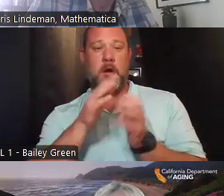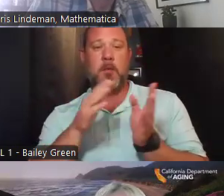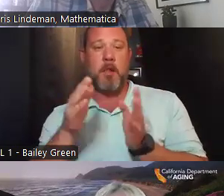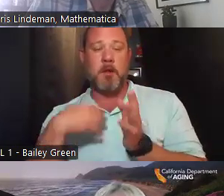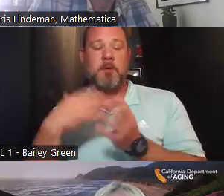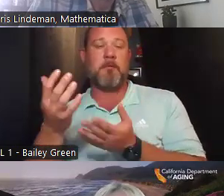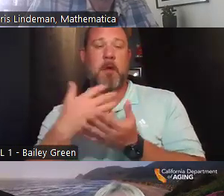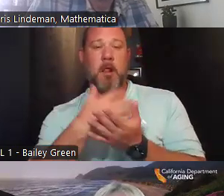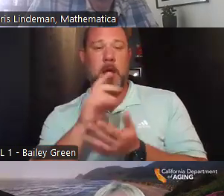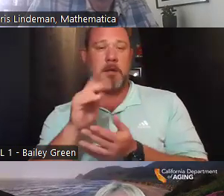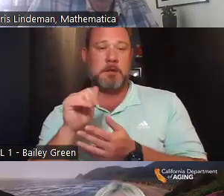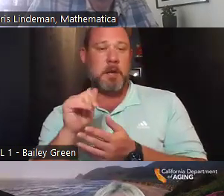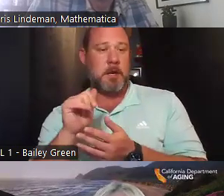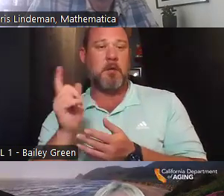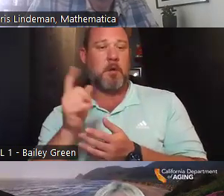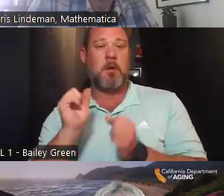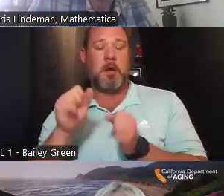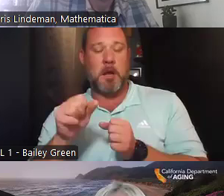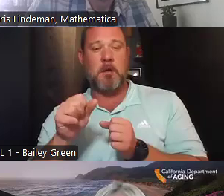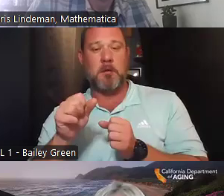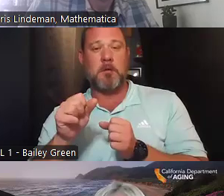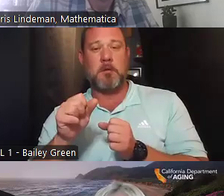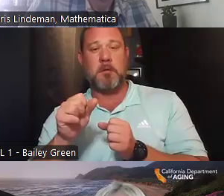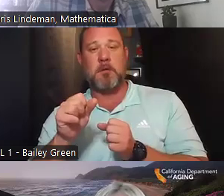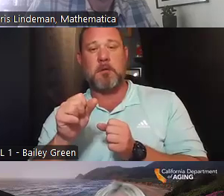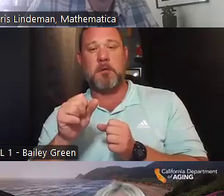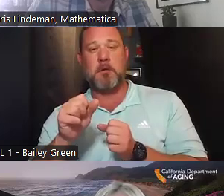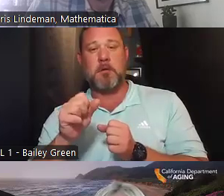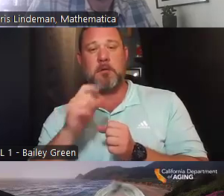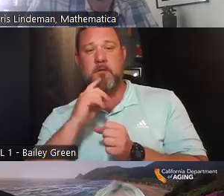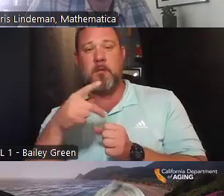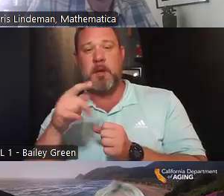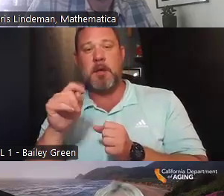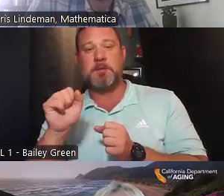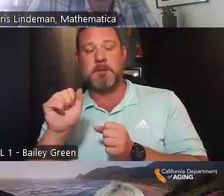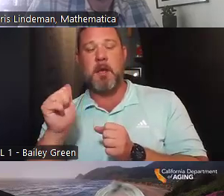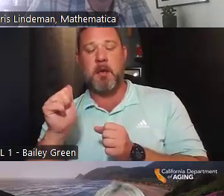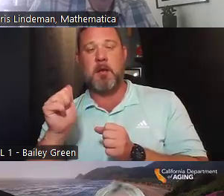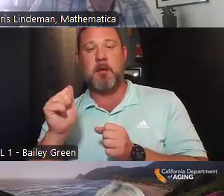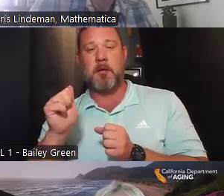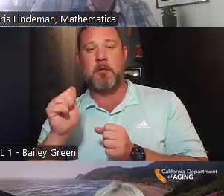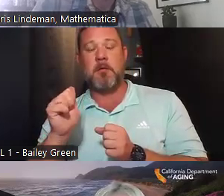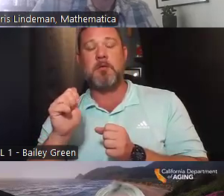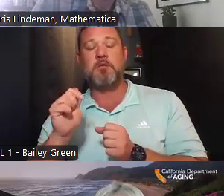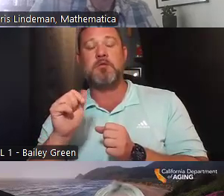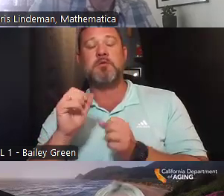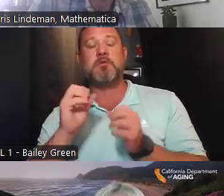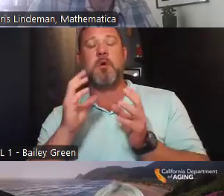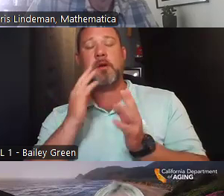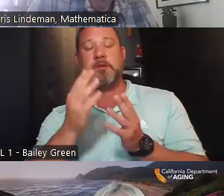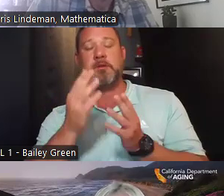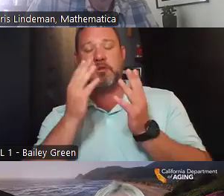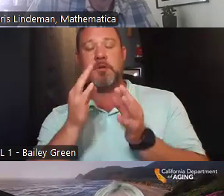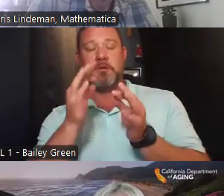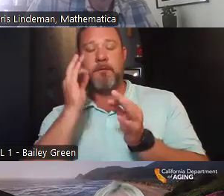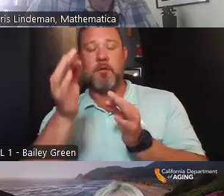collect data wherever we can find it for our PSAs. So I just suggest that if that in the future that